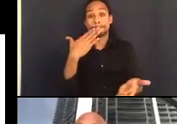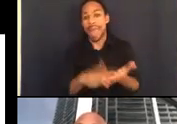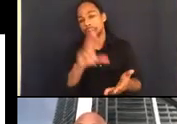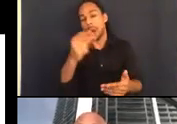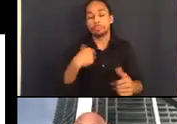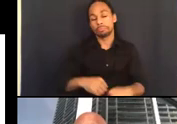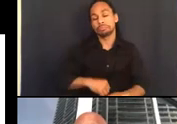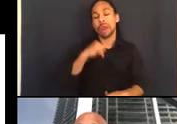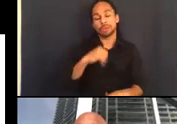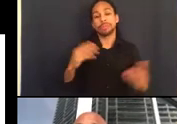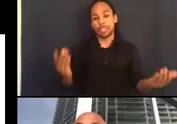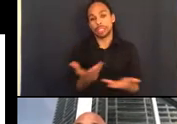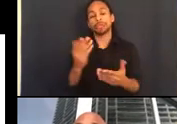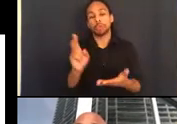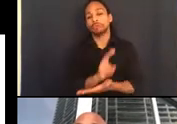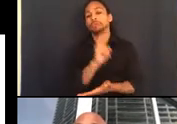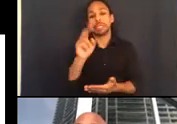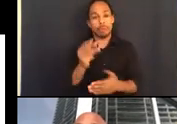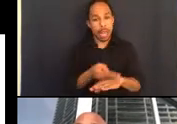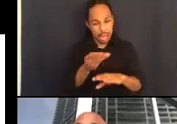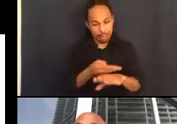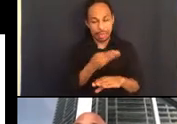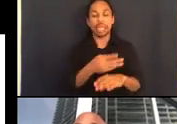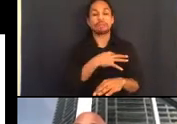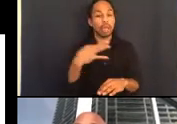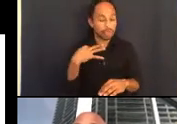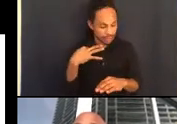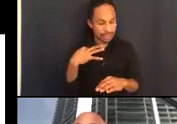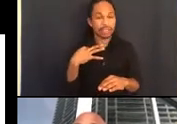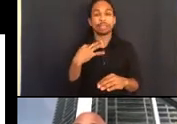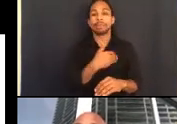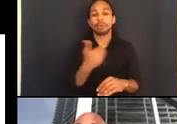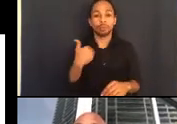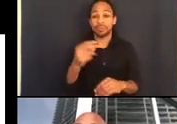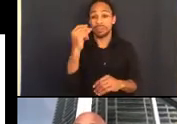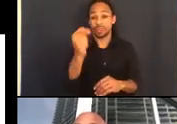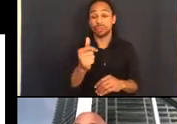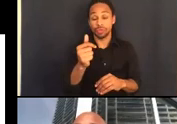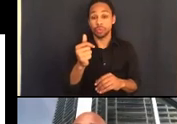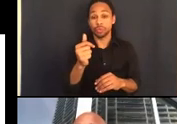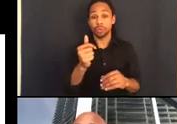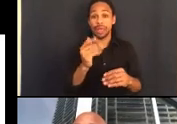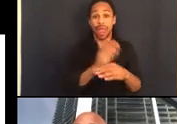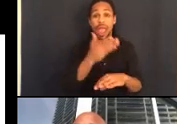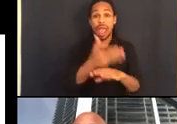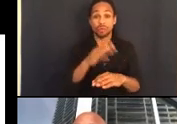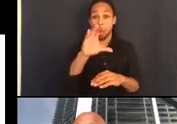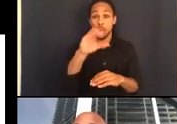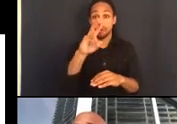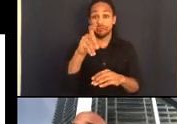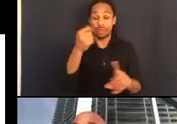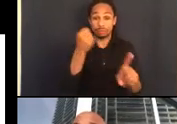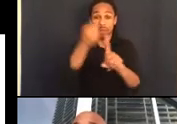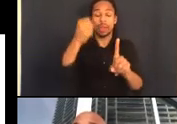the University of Miami. Immediately after the medical school moved to an online platform, my students came to me and